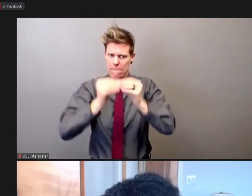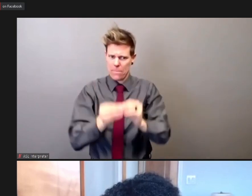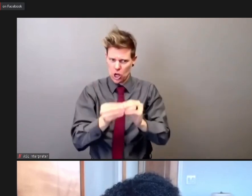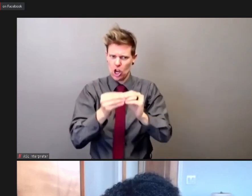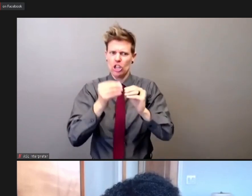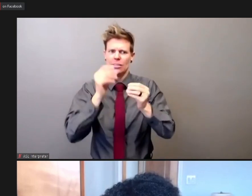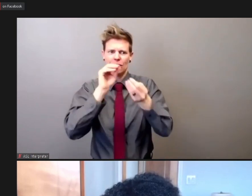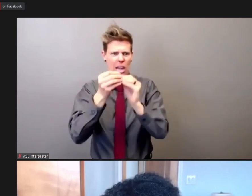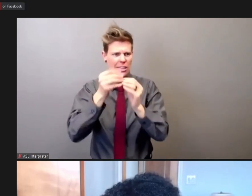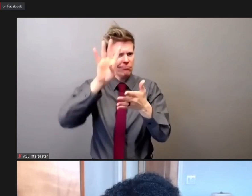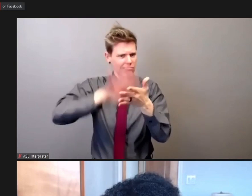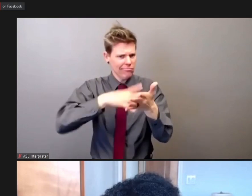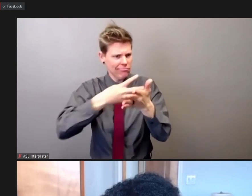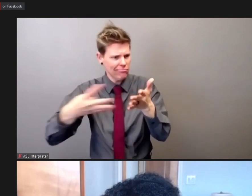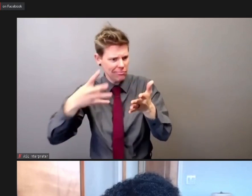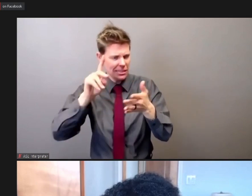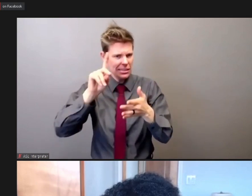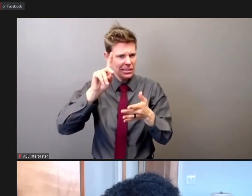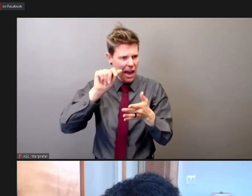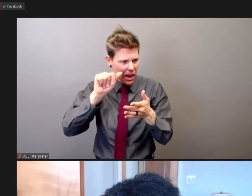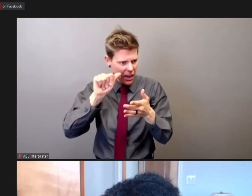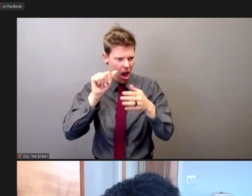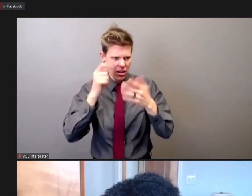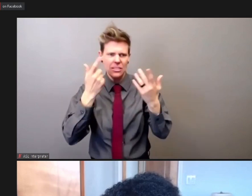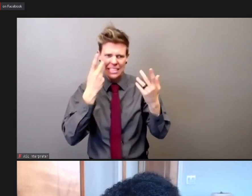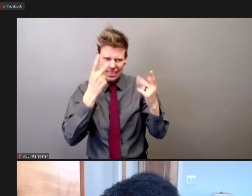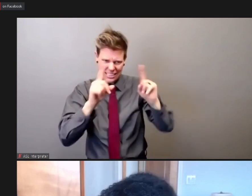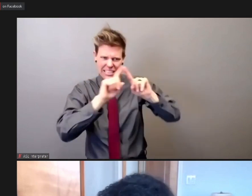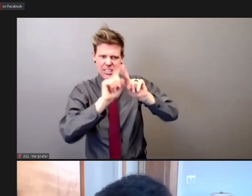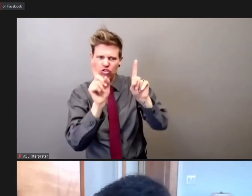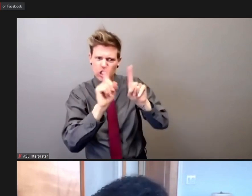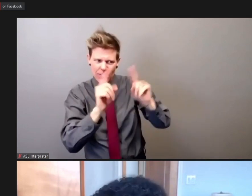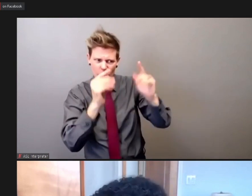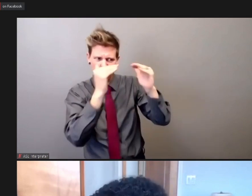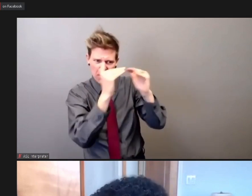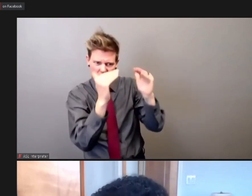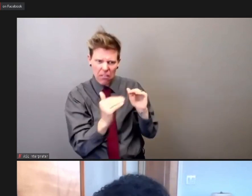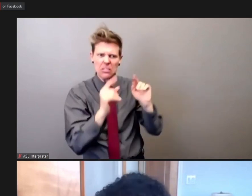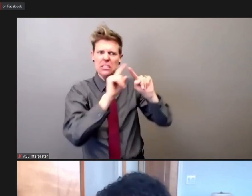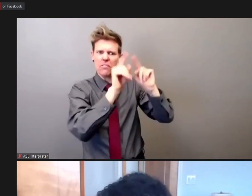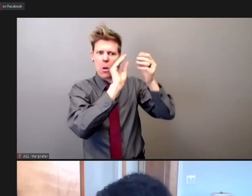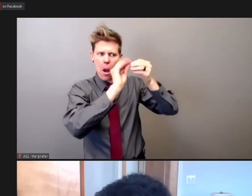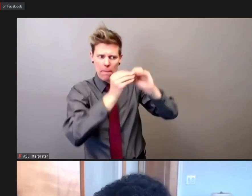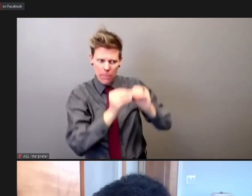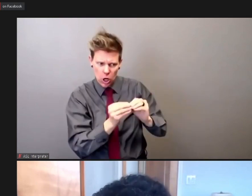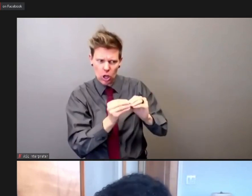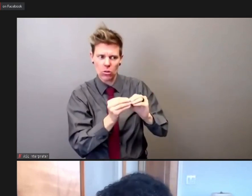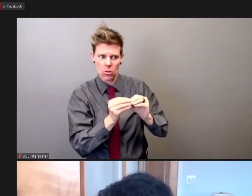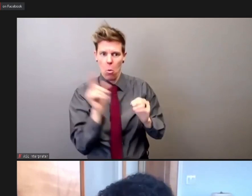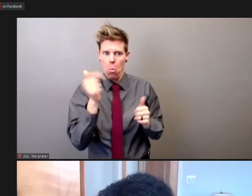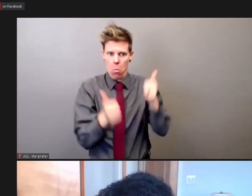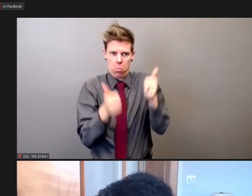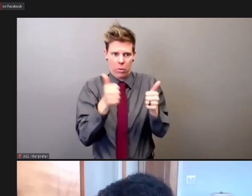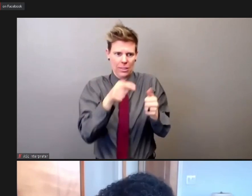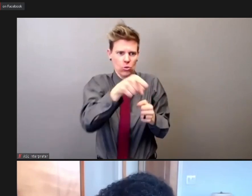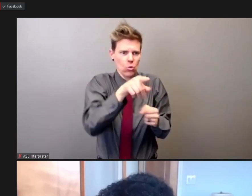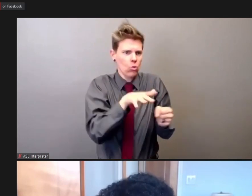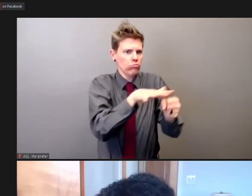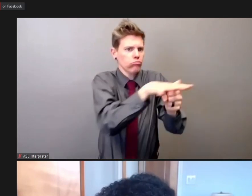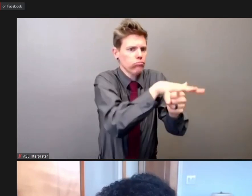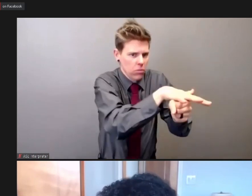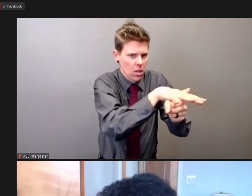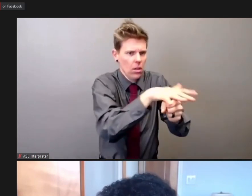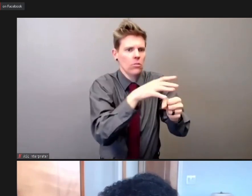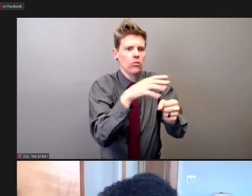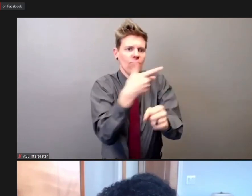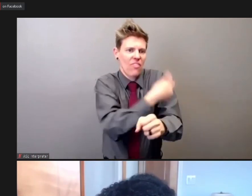county level rates based upon where folks live as opposed to where they receive the vaccine. I